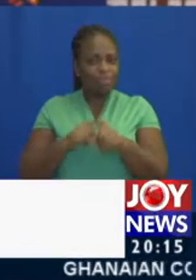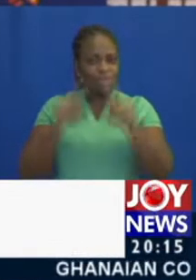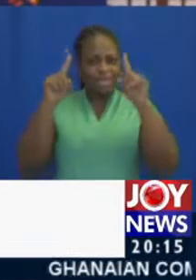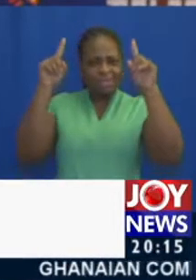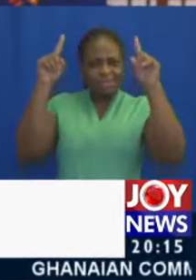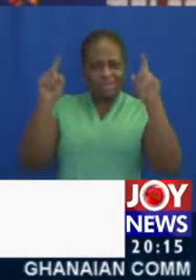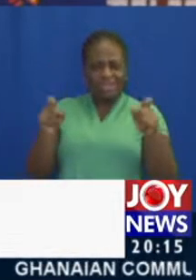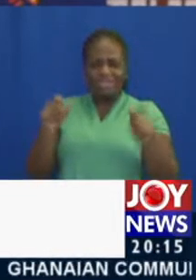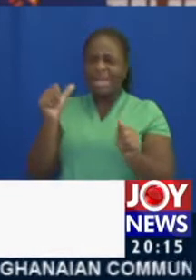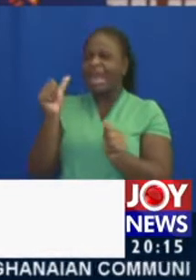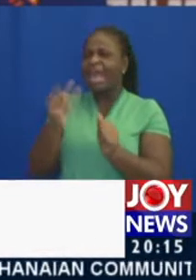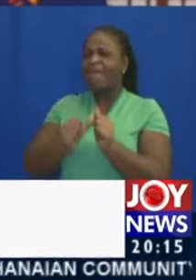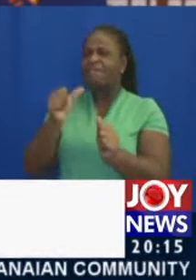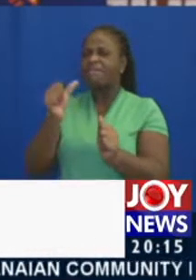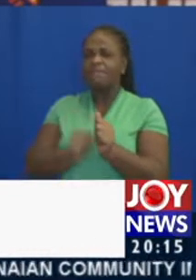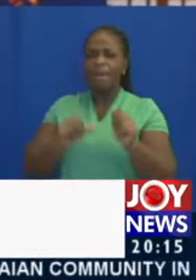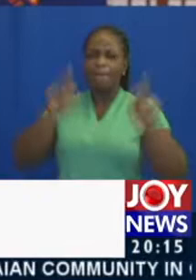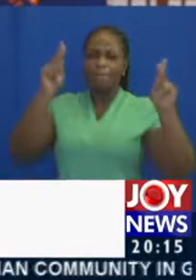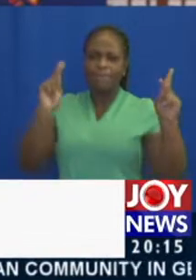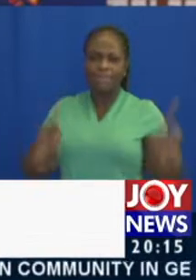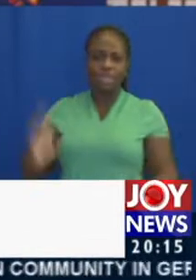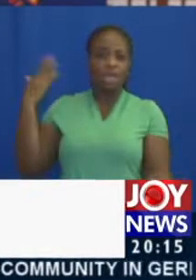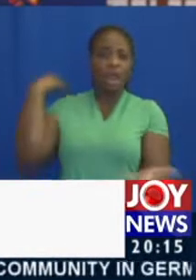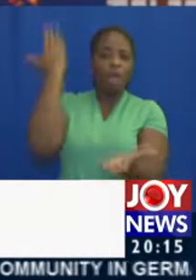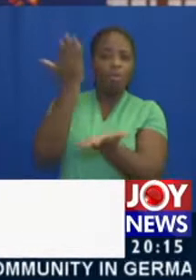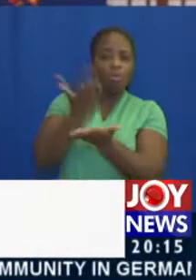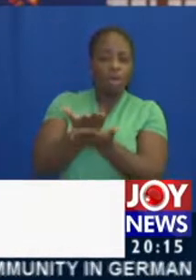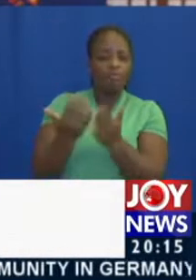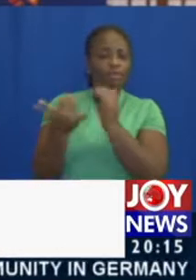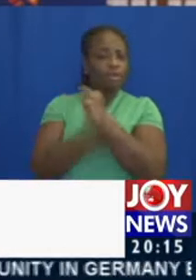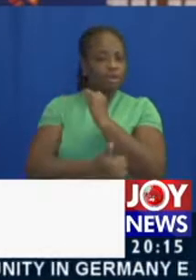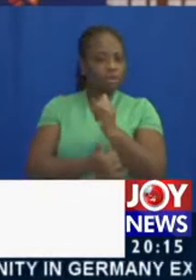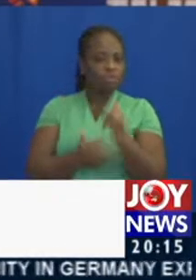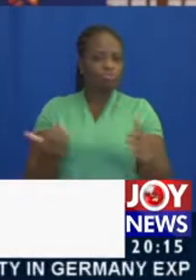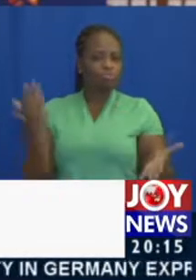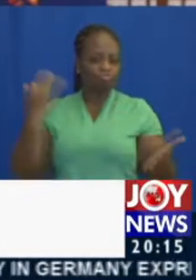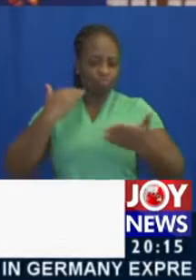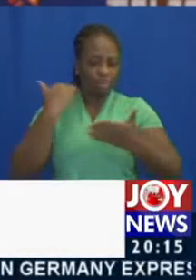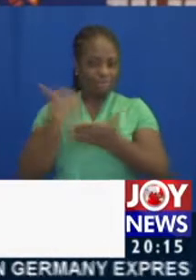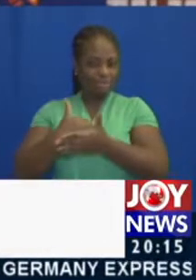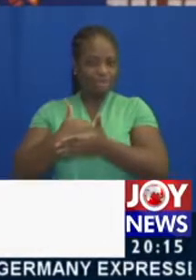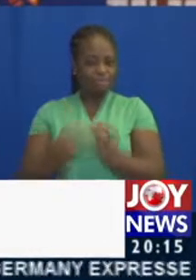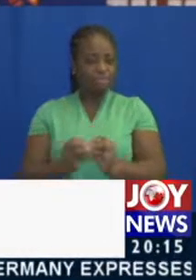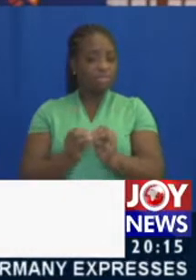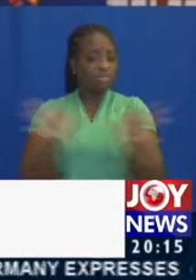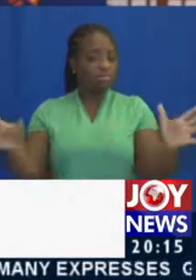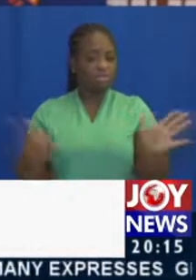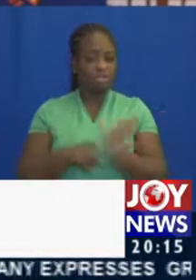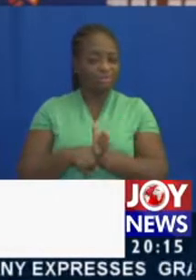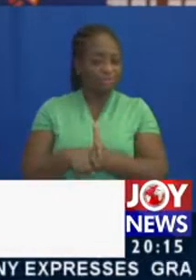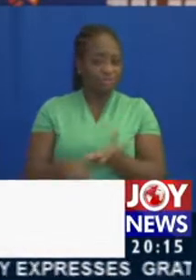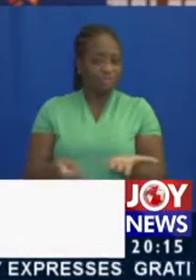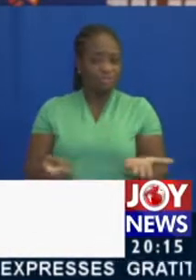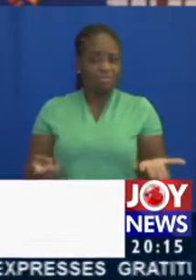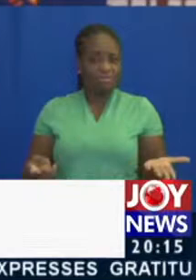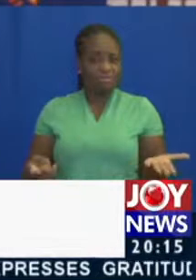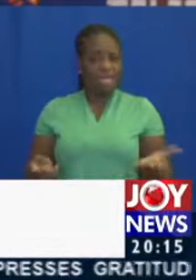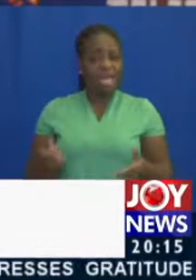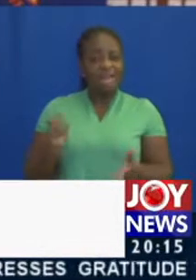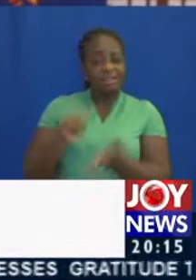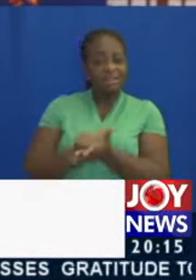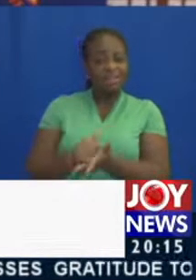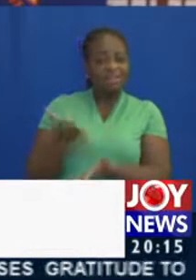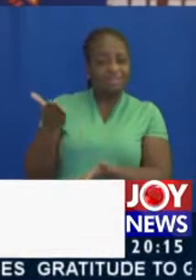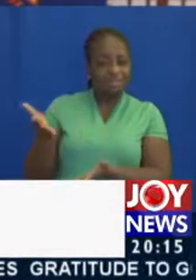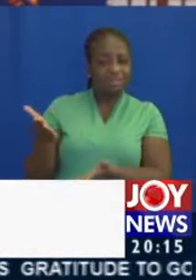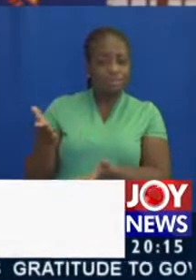passenger that arrives in the country to avoid the spread of the virus. The outcome of that exercise will show